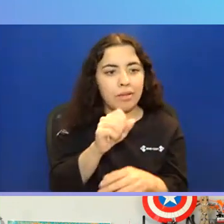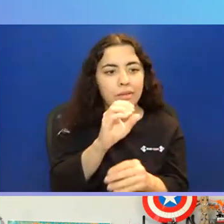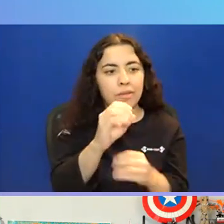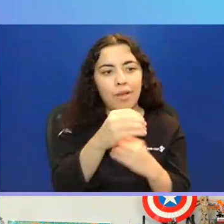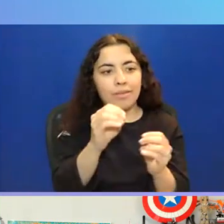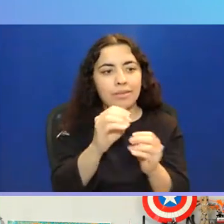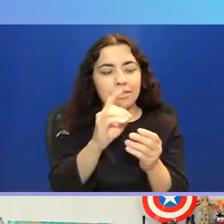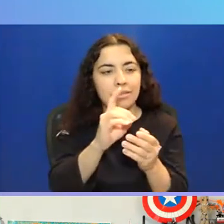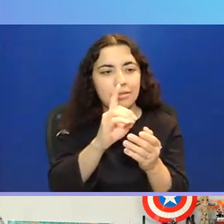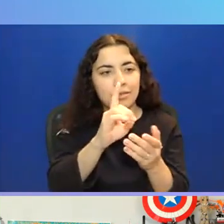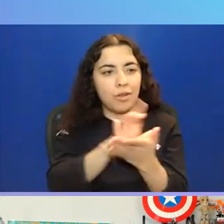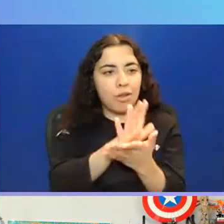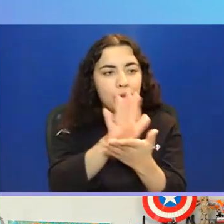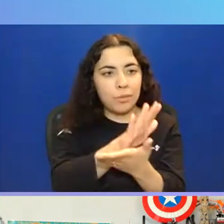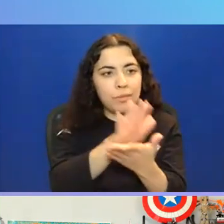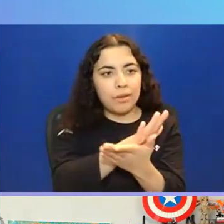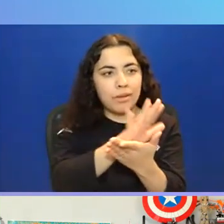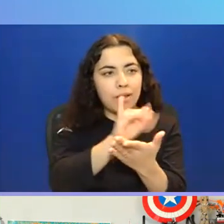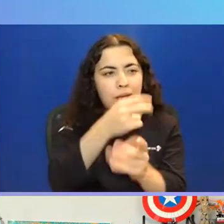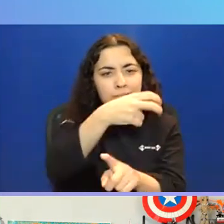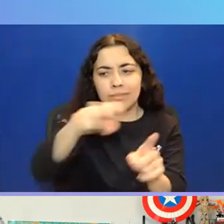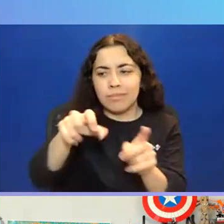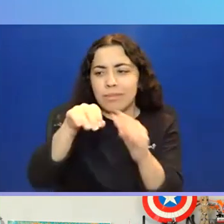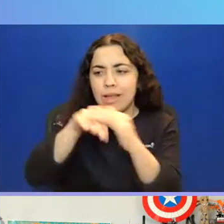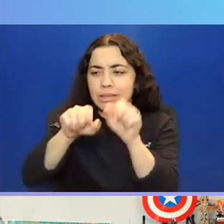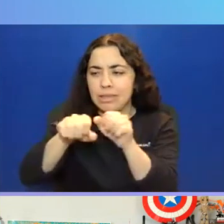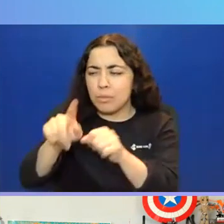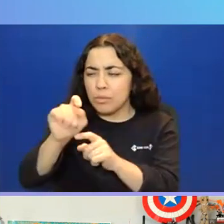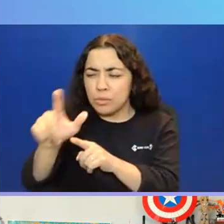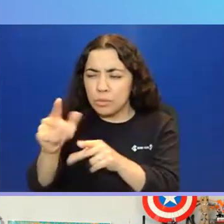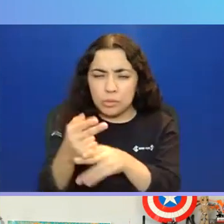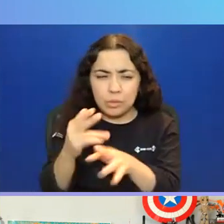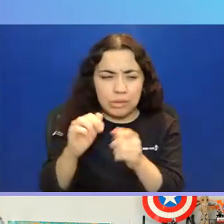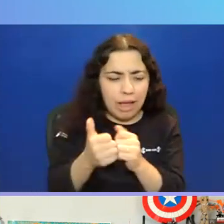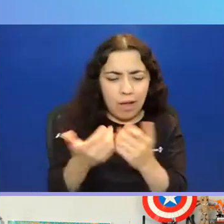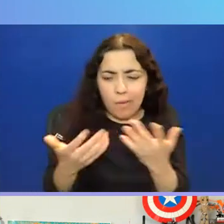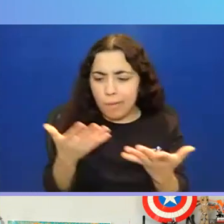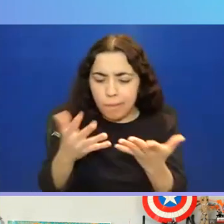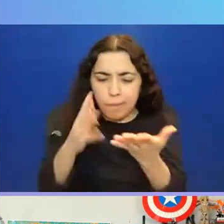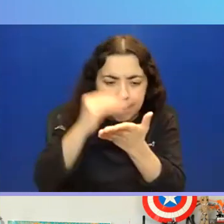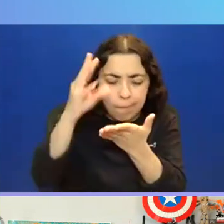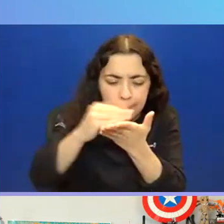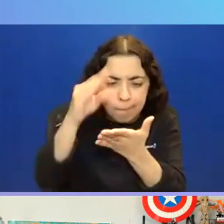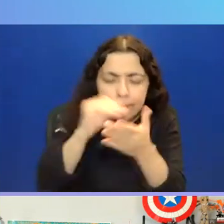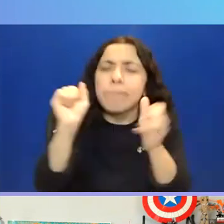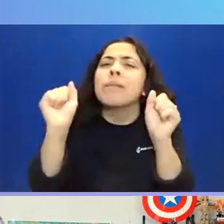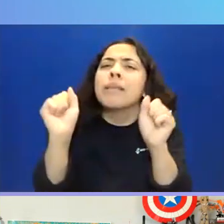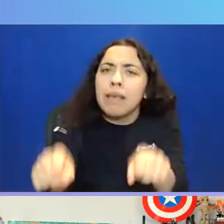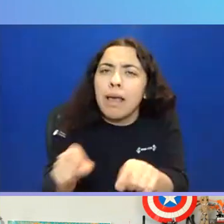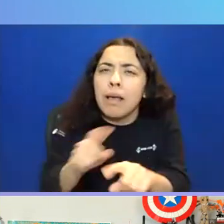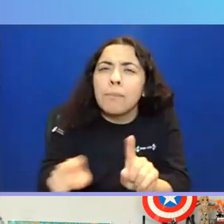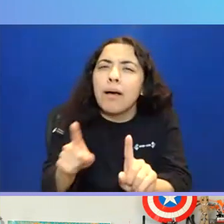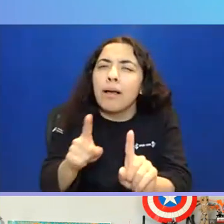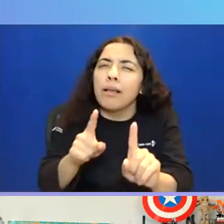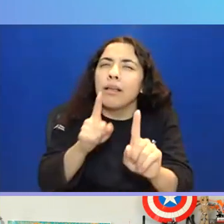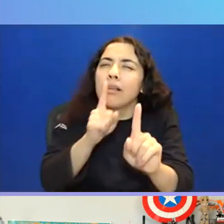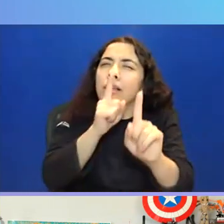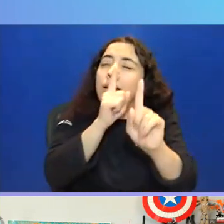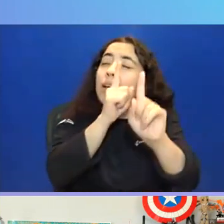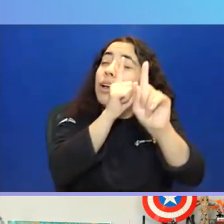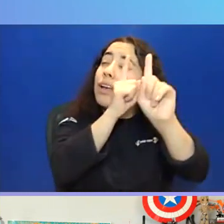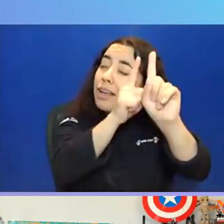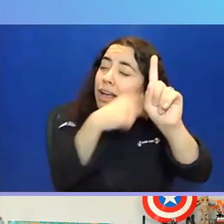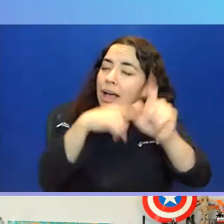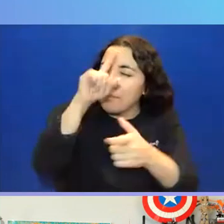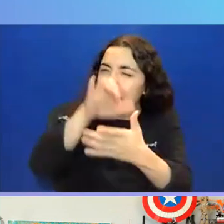accessible, how to use the tools within those products. You can certainly do those things, but ultimately, I believe you need kind of a